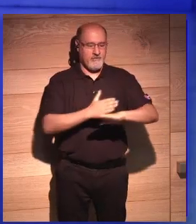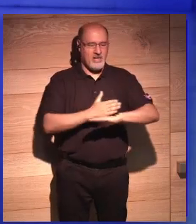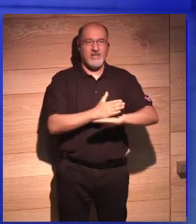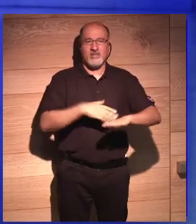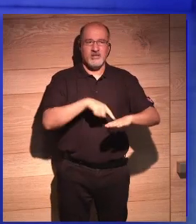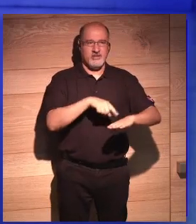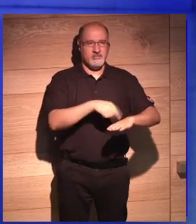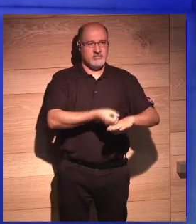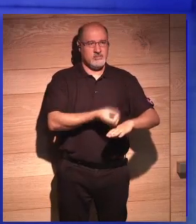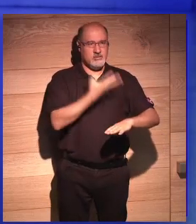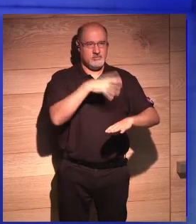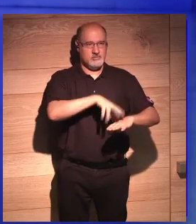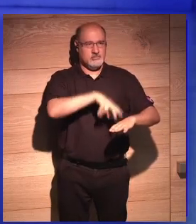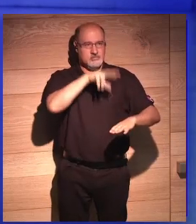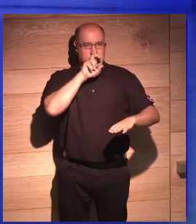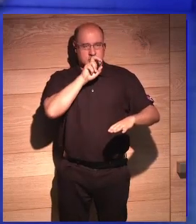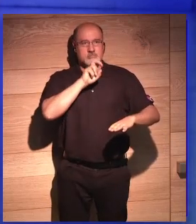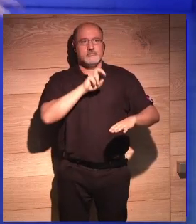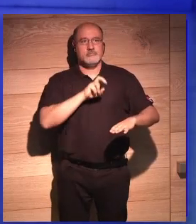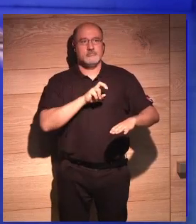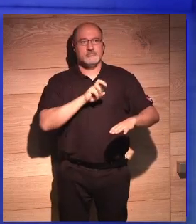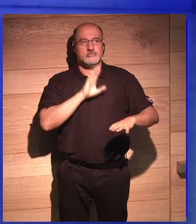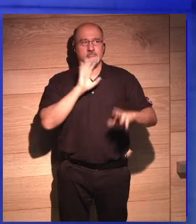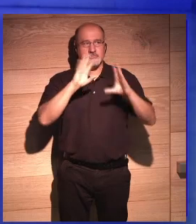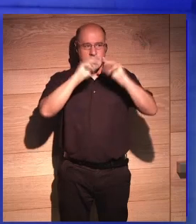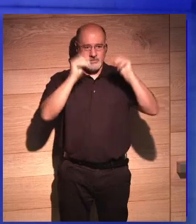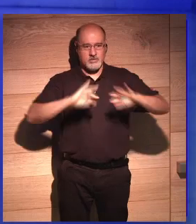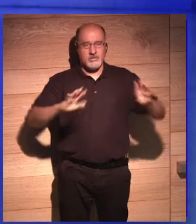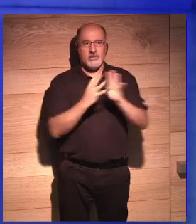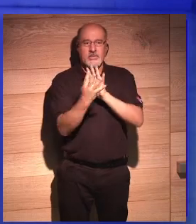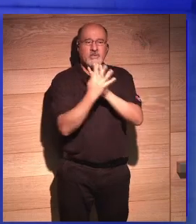various stages. There's lots of mechatronic